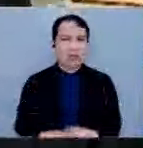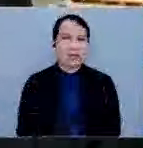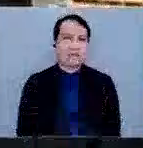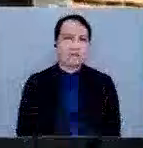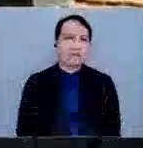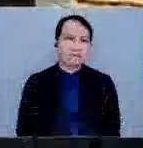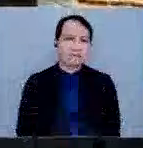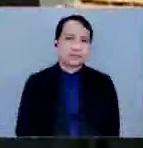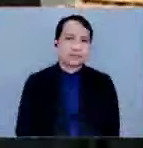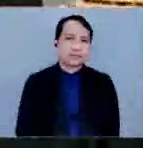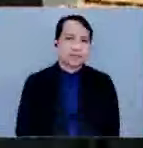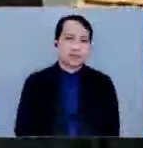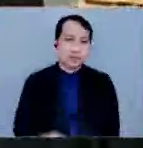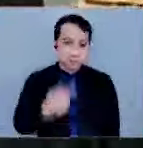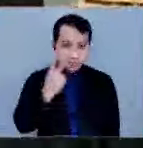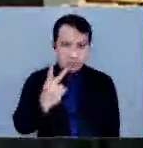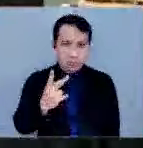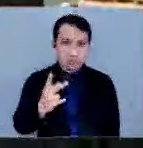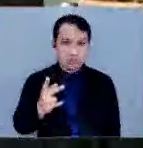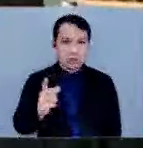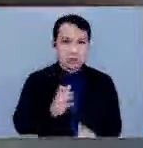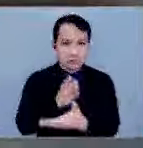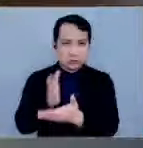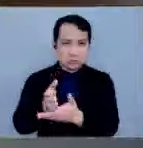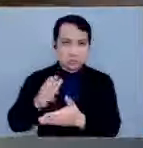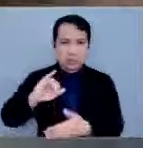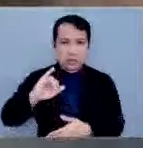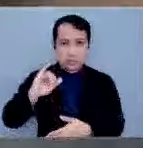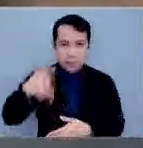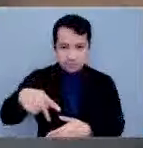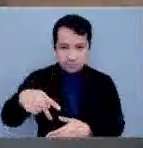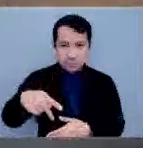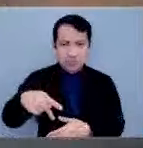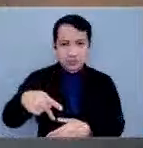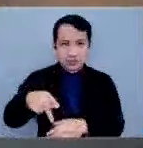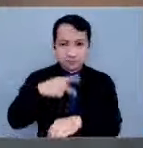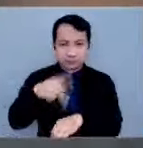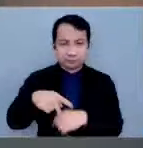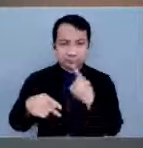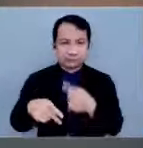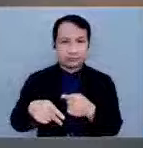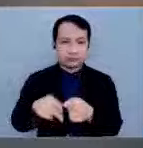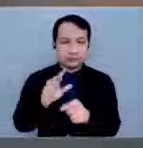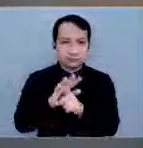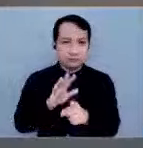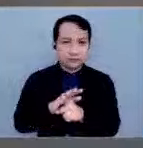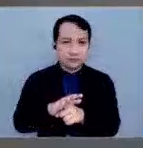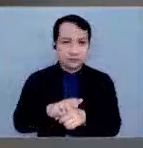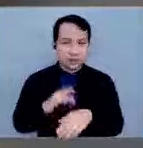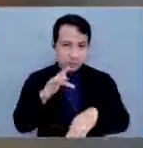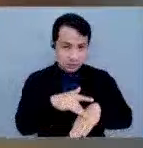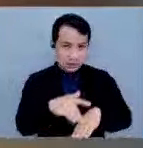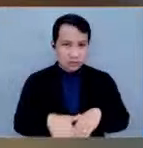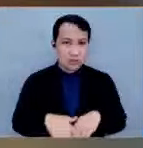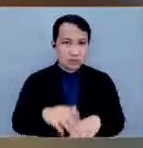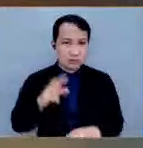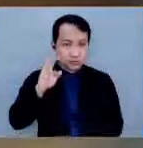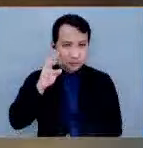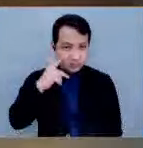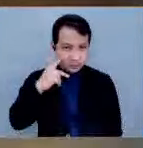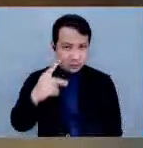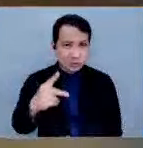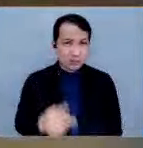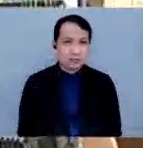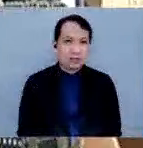malapit sa mga indigenous groups sa Pilipinas. Kaya may say rin siya sa viral na paghihipo ni Apo Wang Od kay Piolo Pascual.